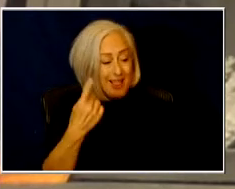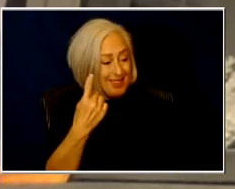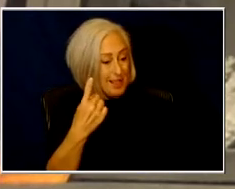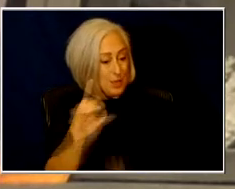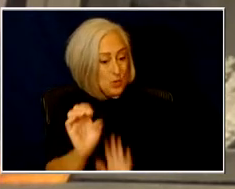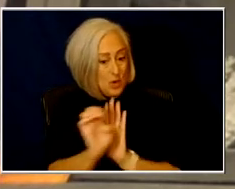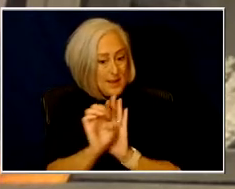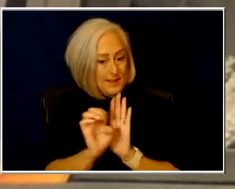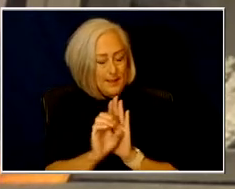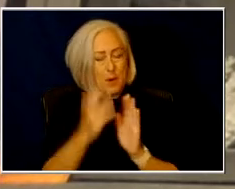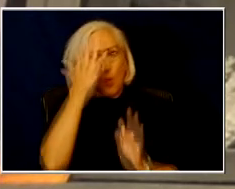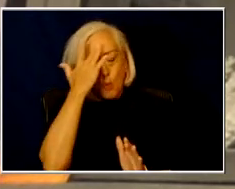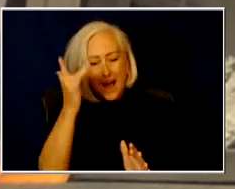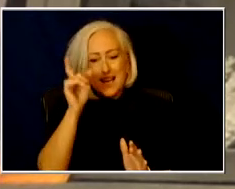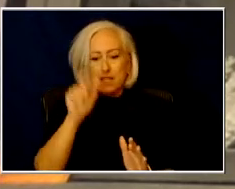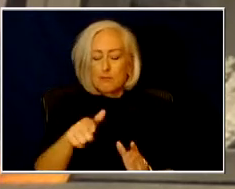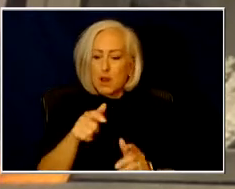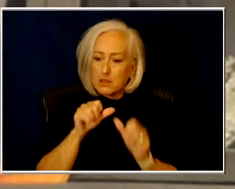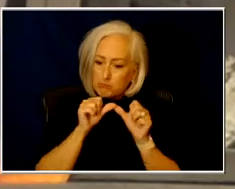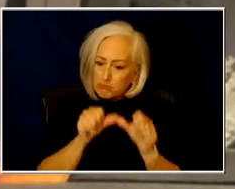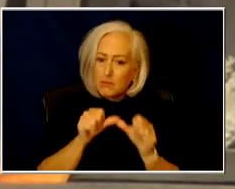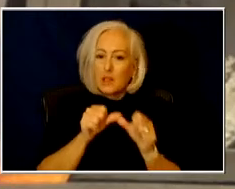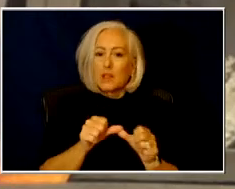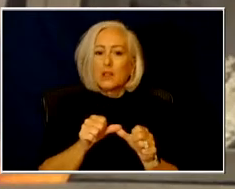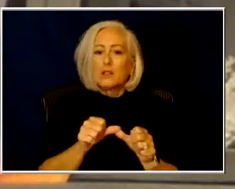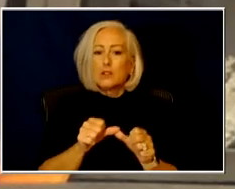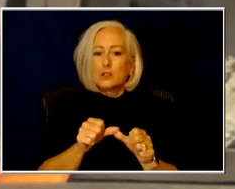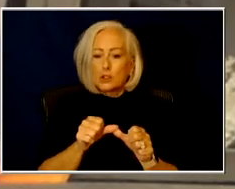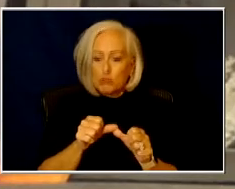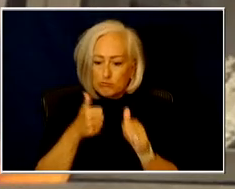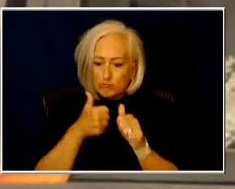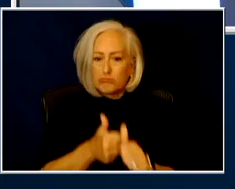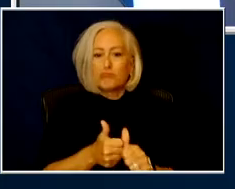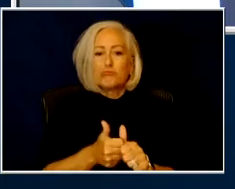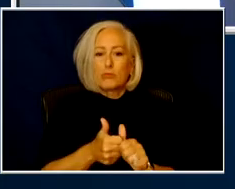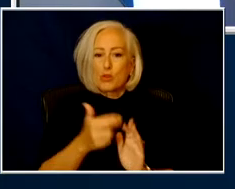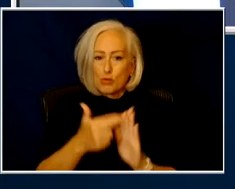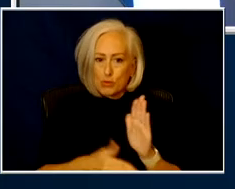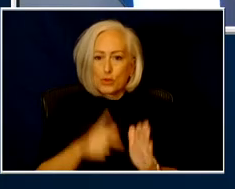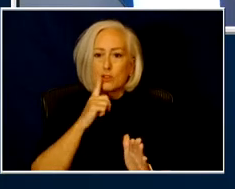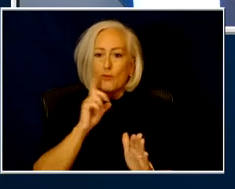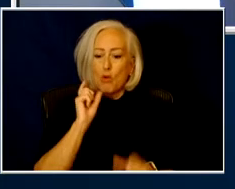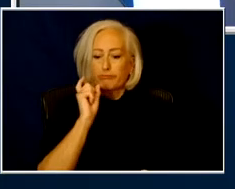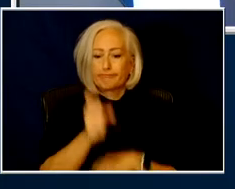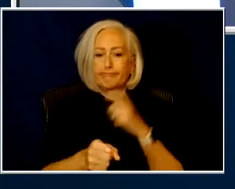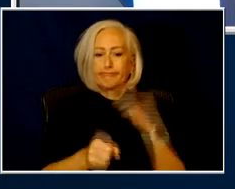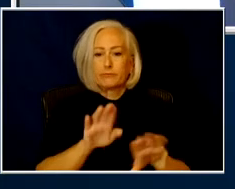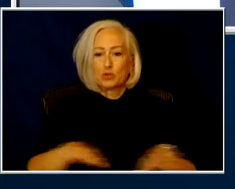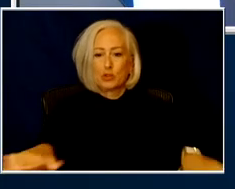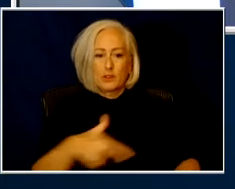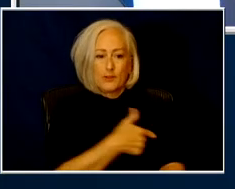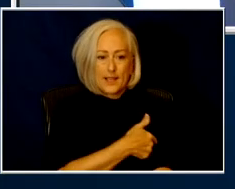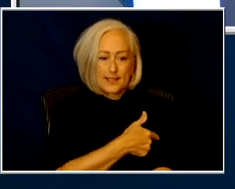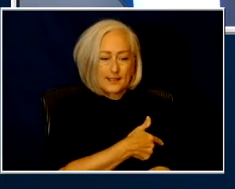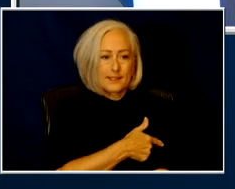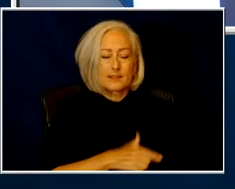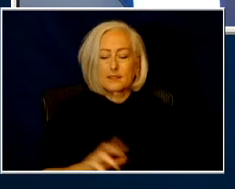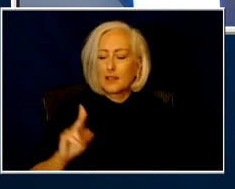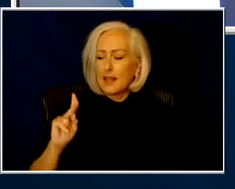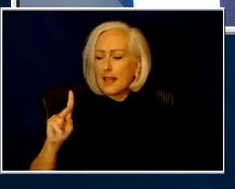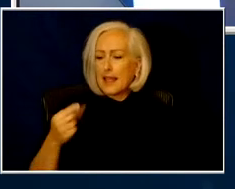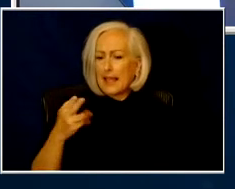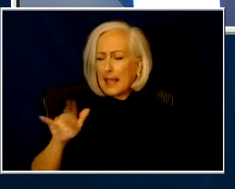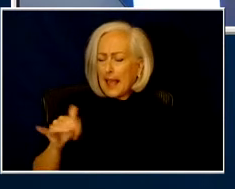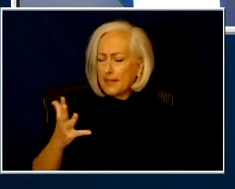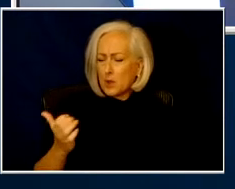be vigilant and stay on top of immunizations Rick Kathy wants to make sure she heard you right are you